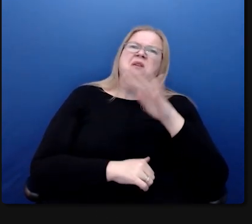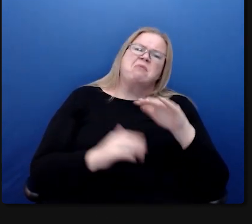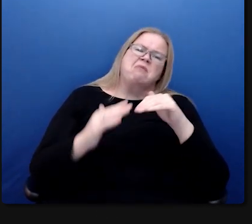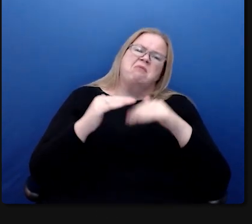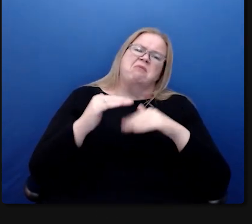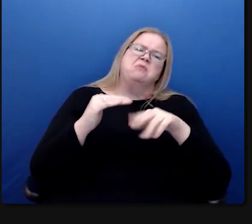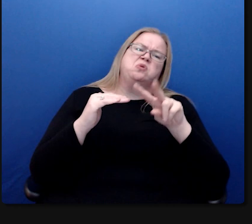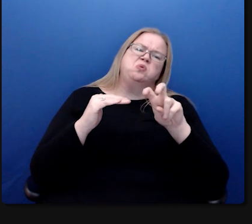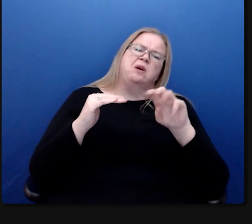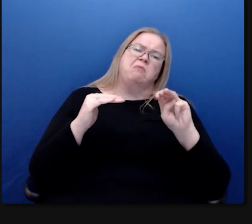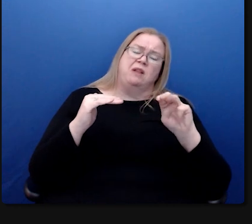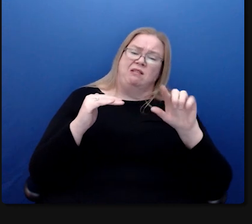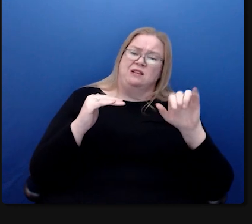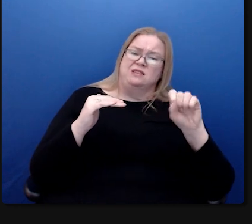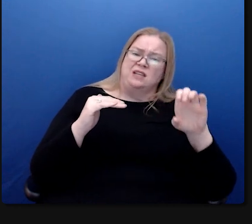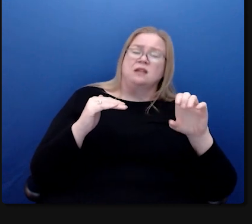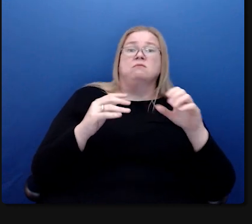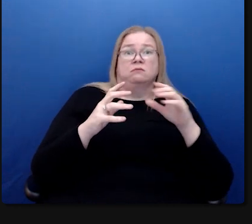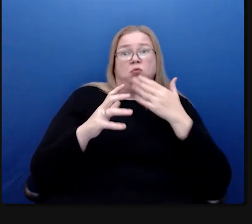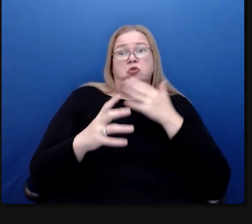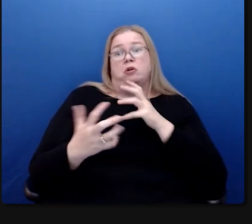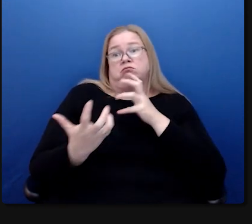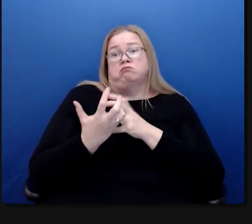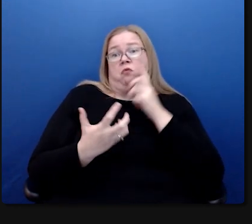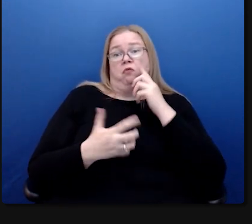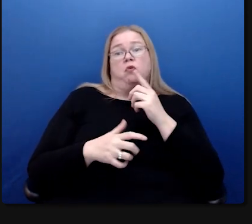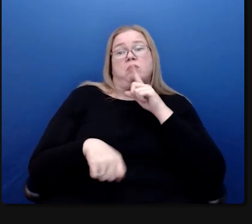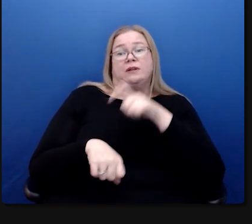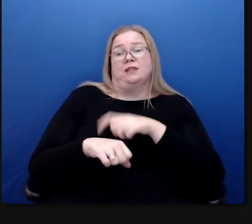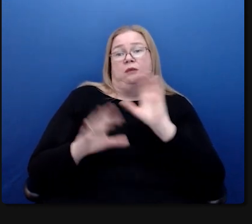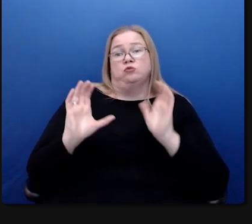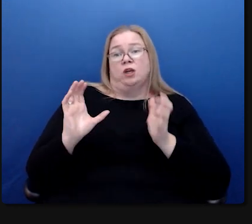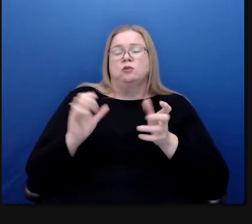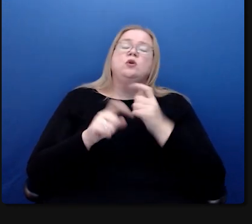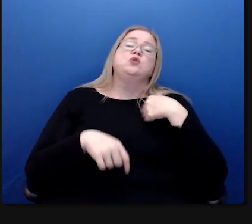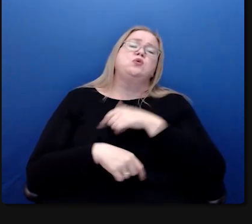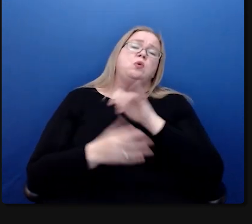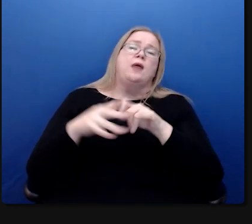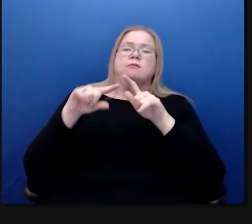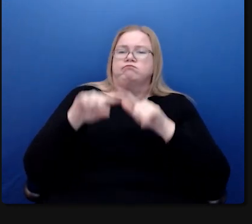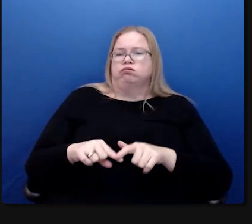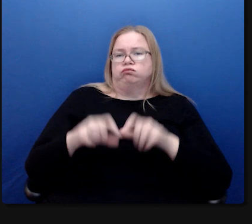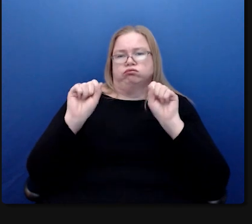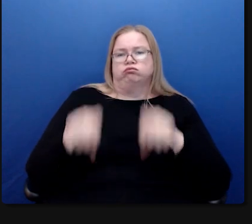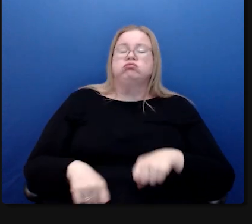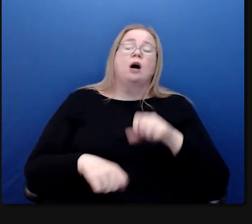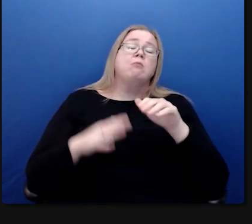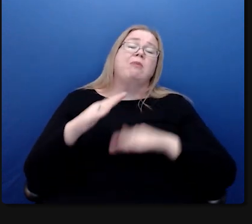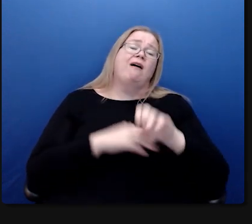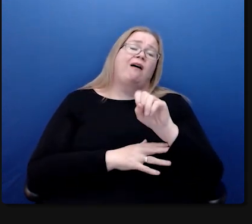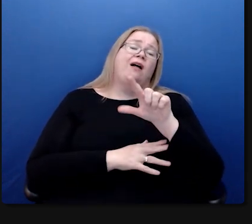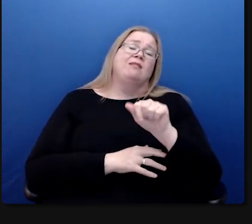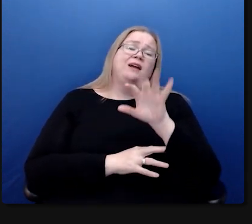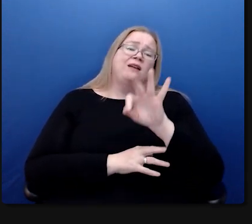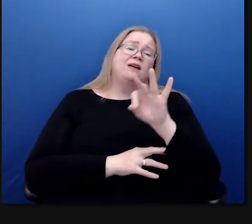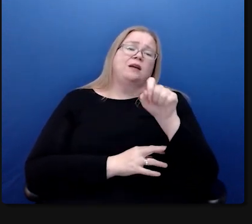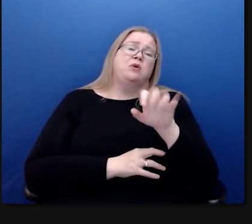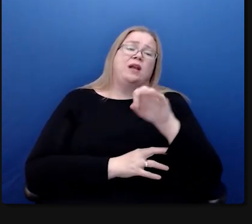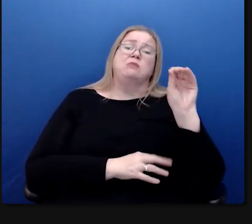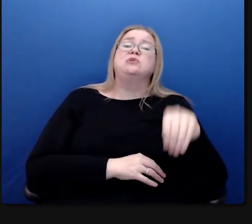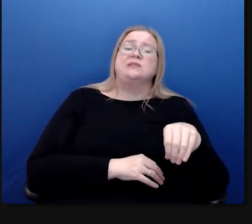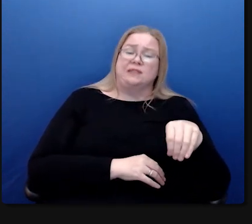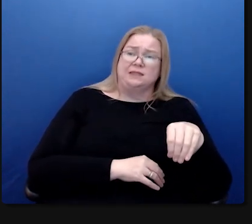wellness, and safety outcomes for our customers. And to get us started in this section here, I would like to introduce you to Lawrence Brockman, who